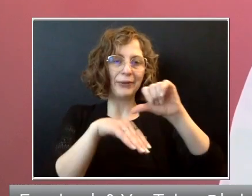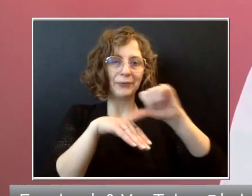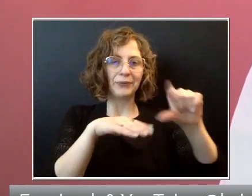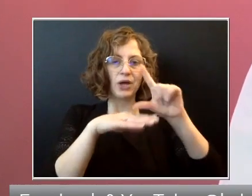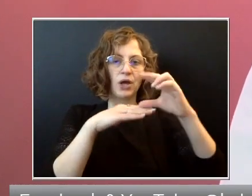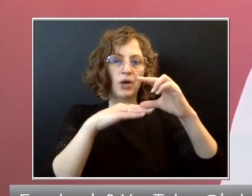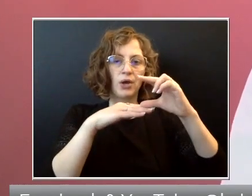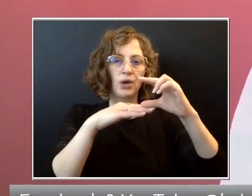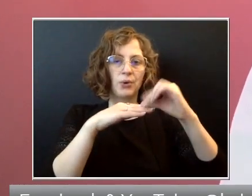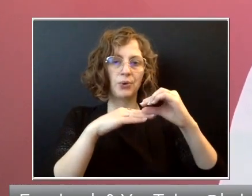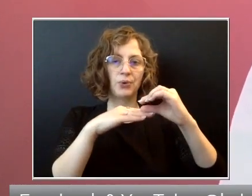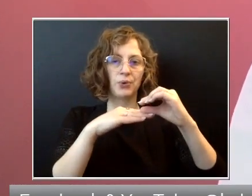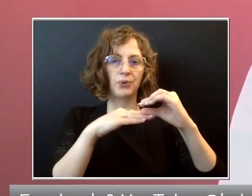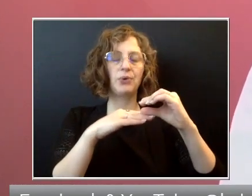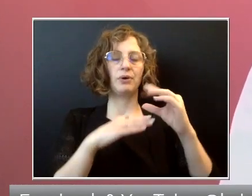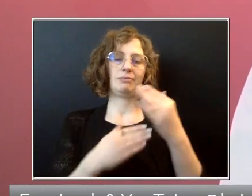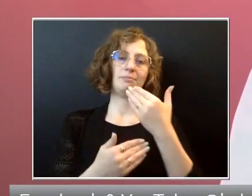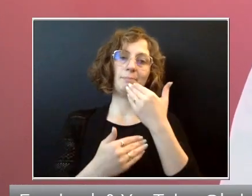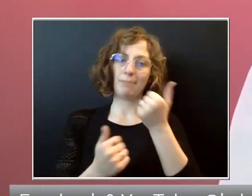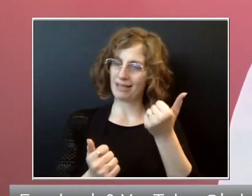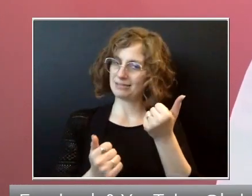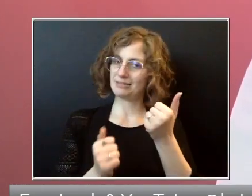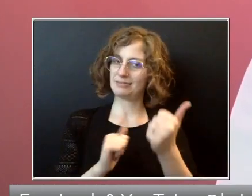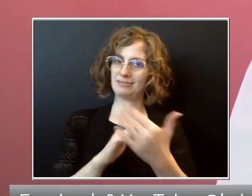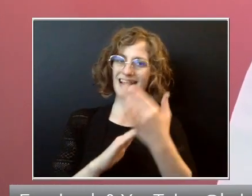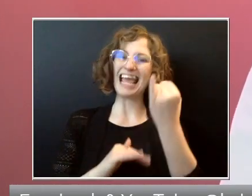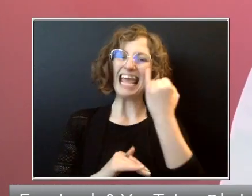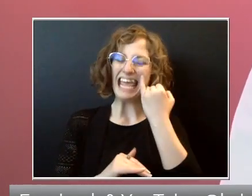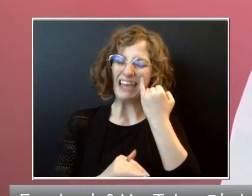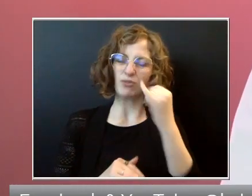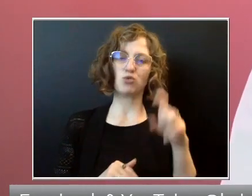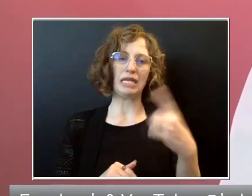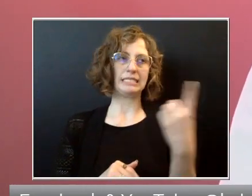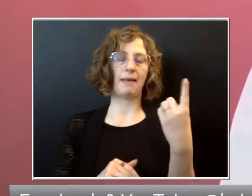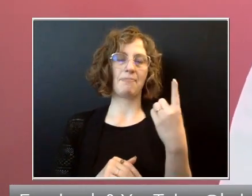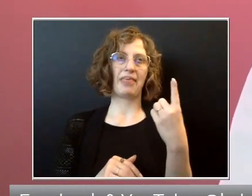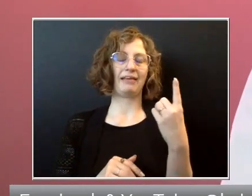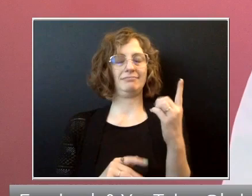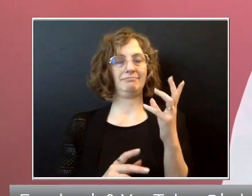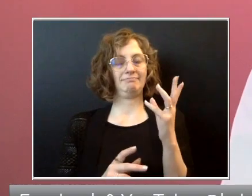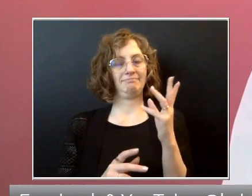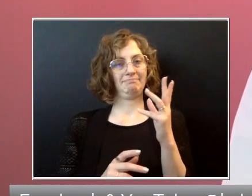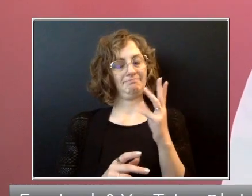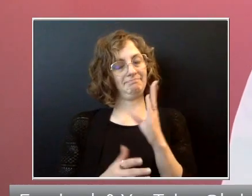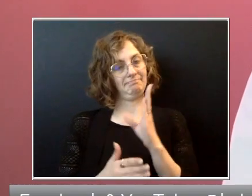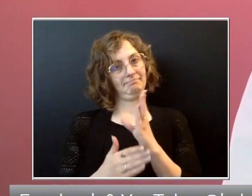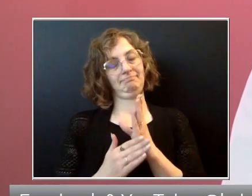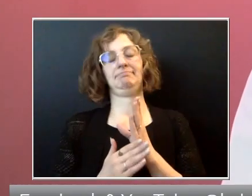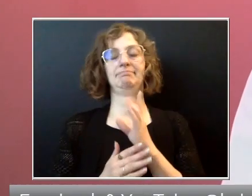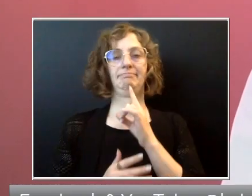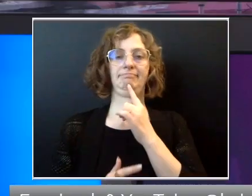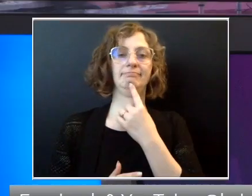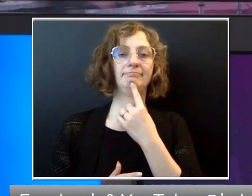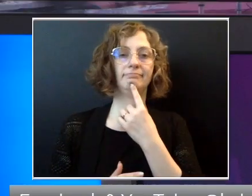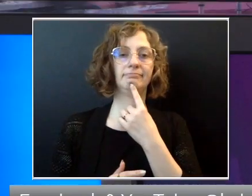are definitely patients who aren't a good candidate for that, and the alcohol septal ablation is a great option.